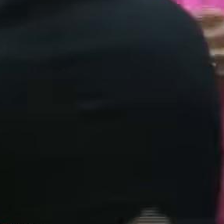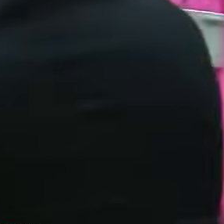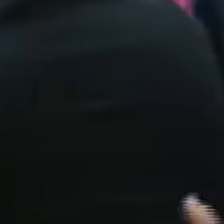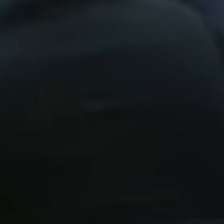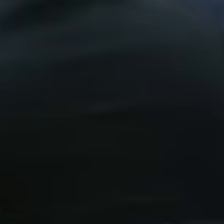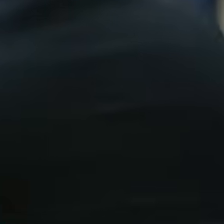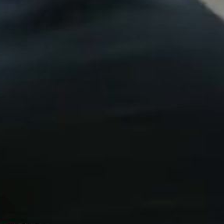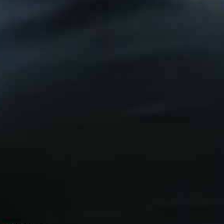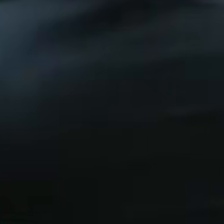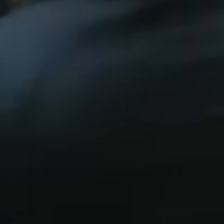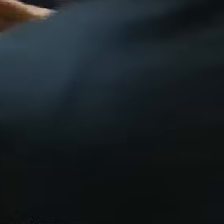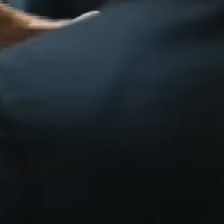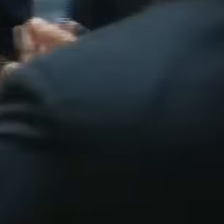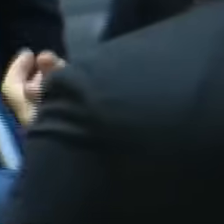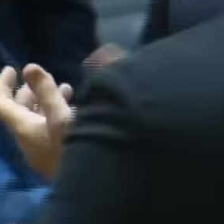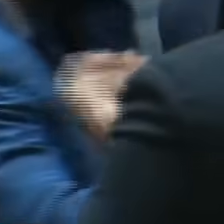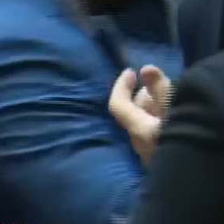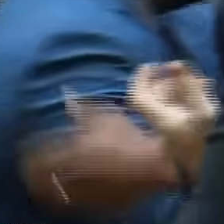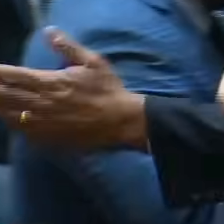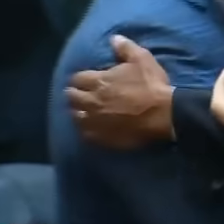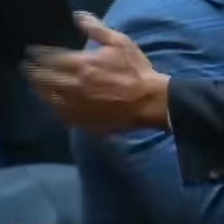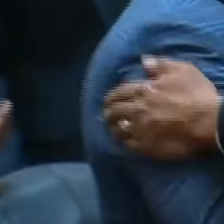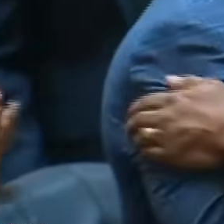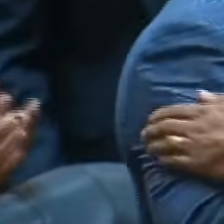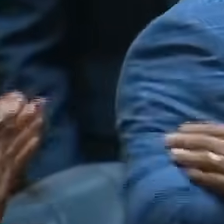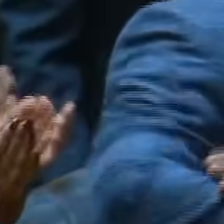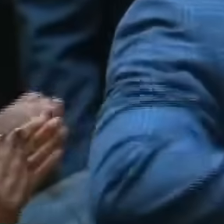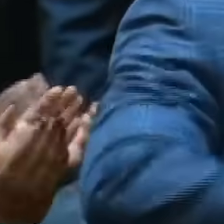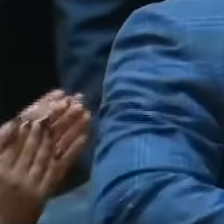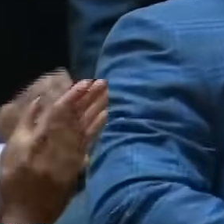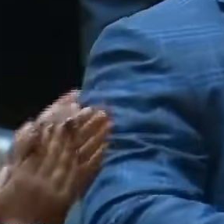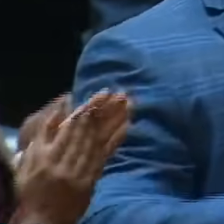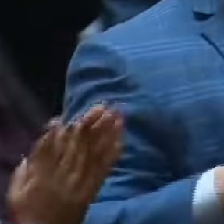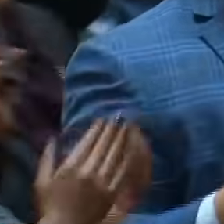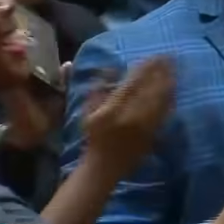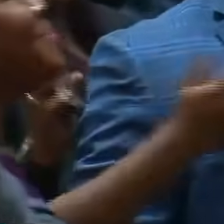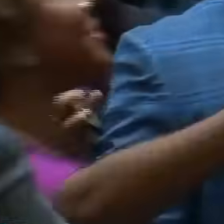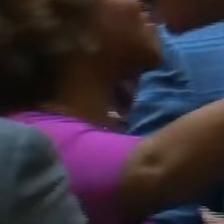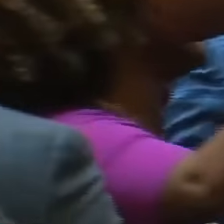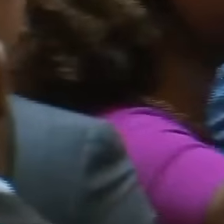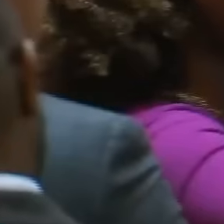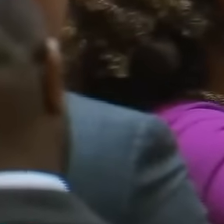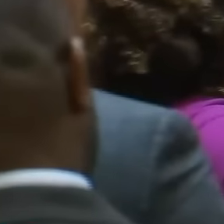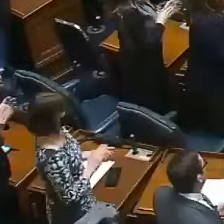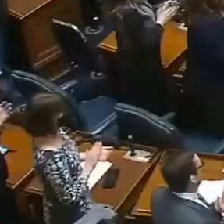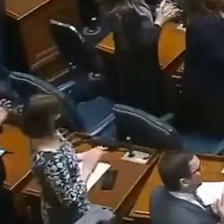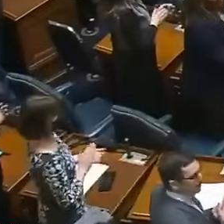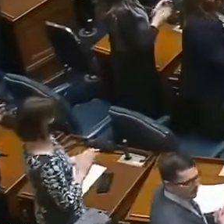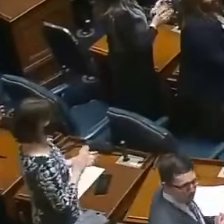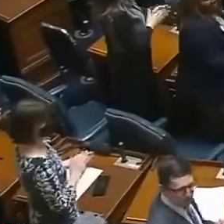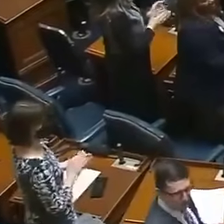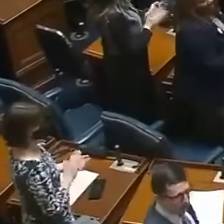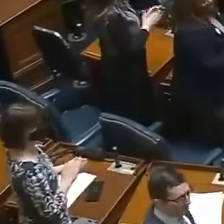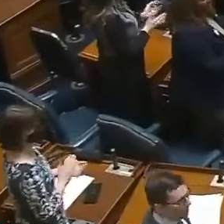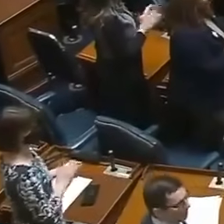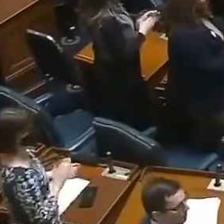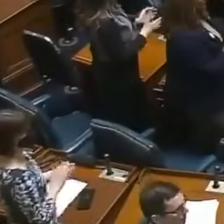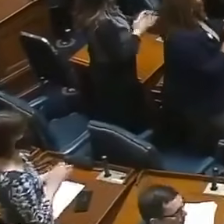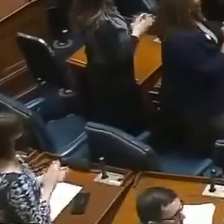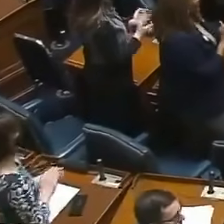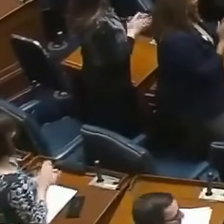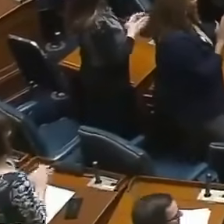the day. The governor, of course, has good relations with the legislature that is controlled by a